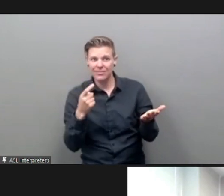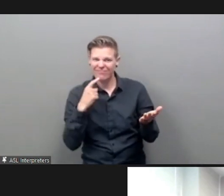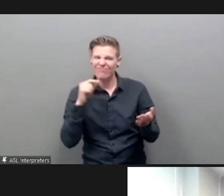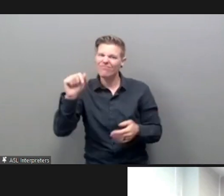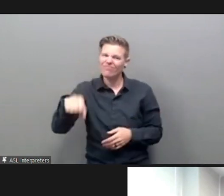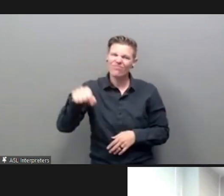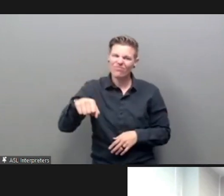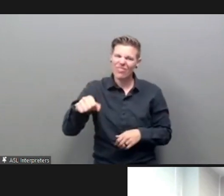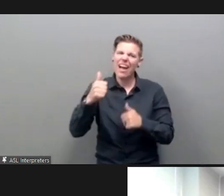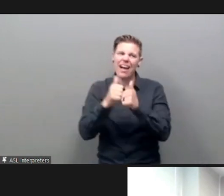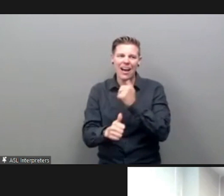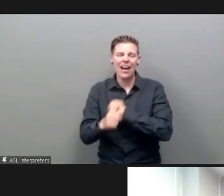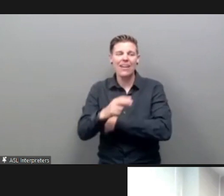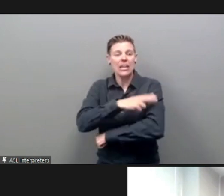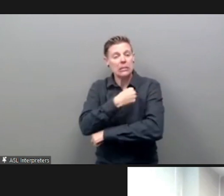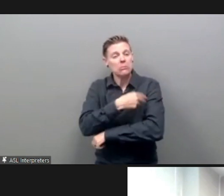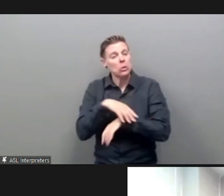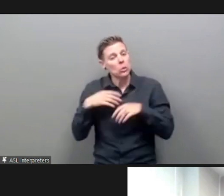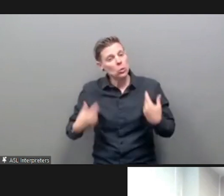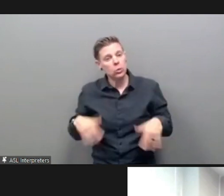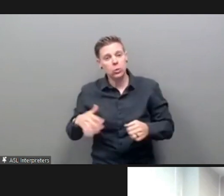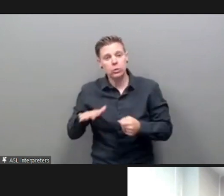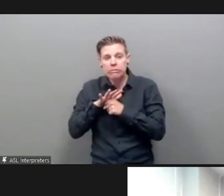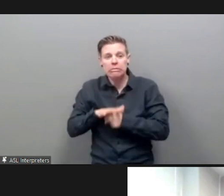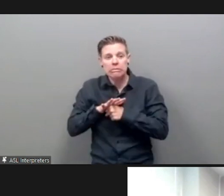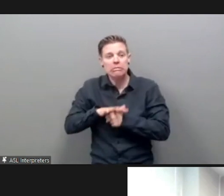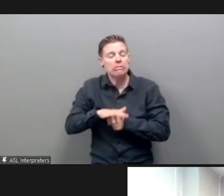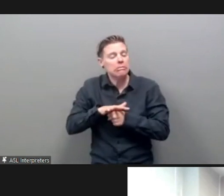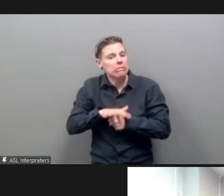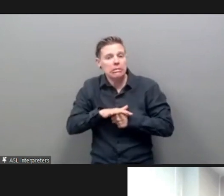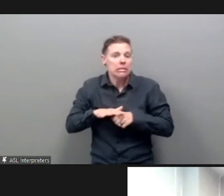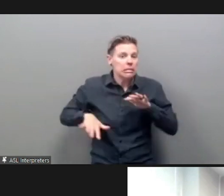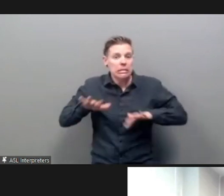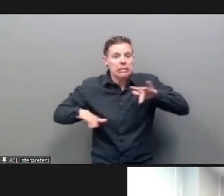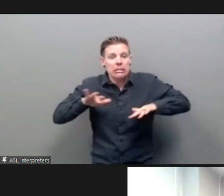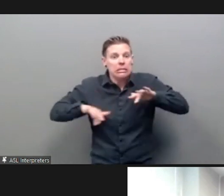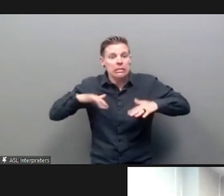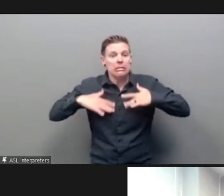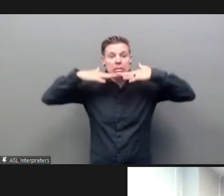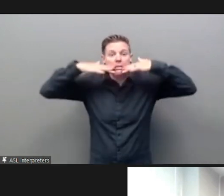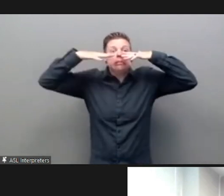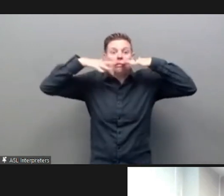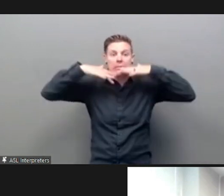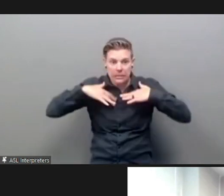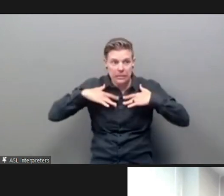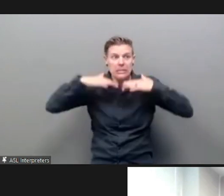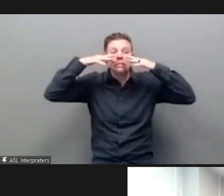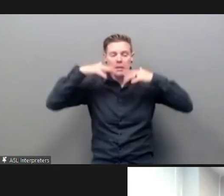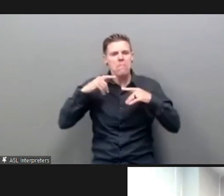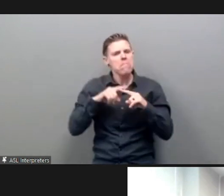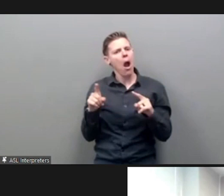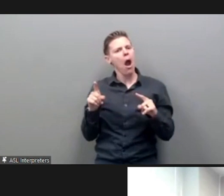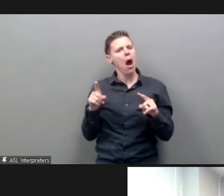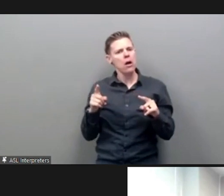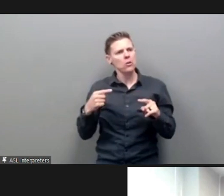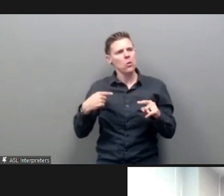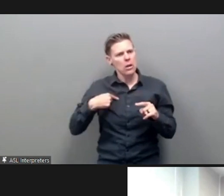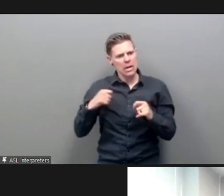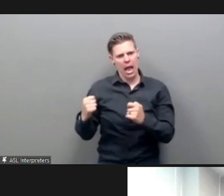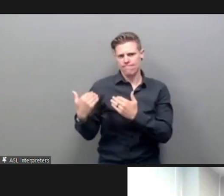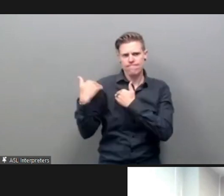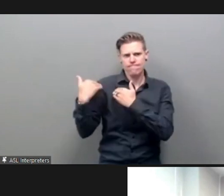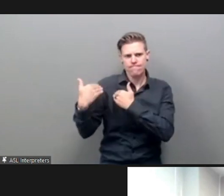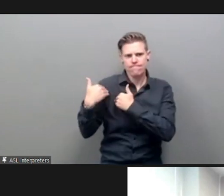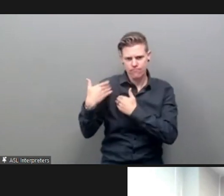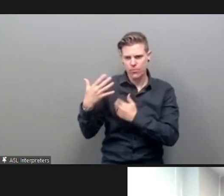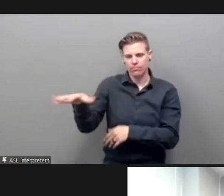each hospital can accommodate it. I think I can't speak for the other hospitals. I think they're going to have